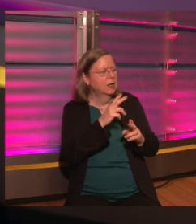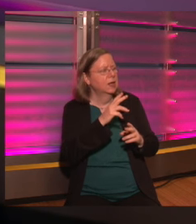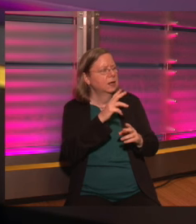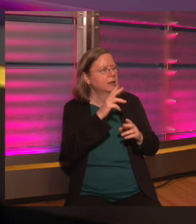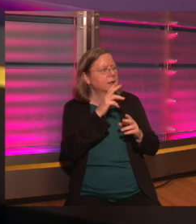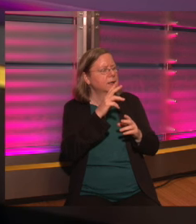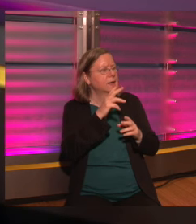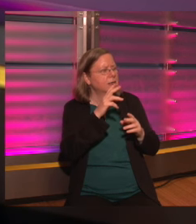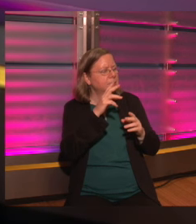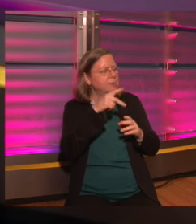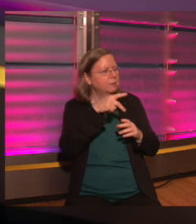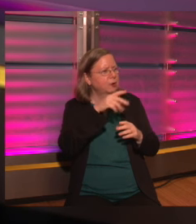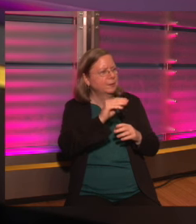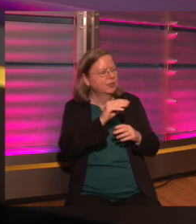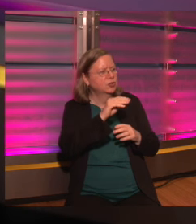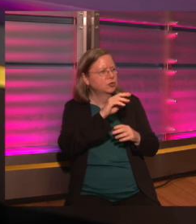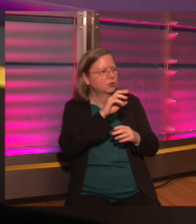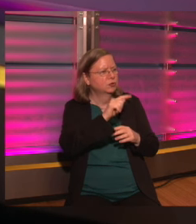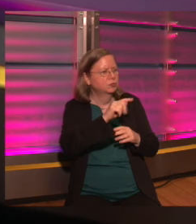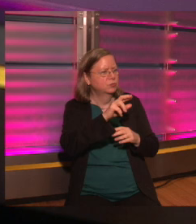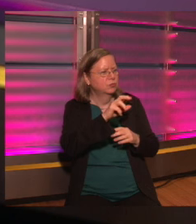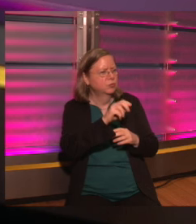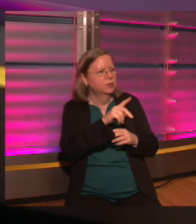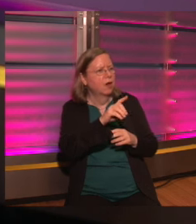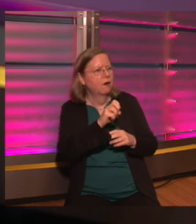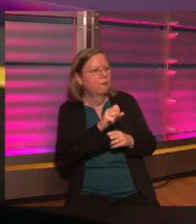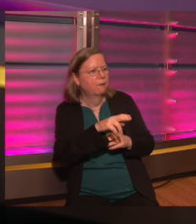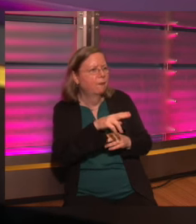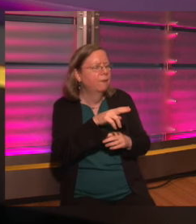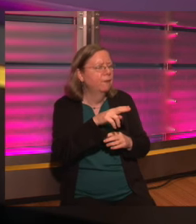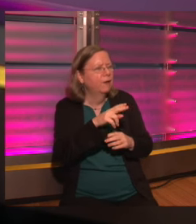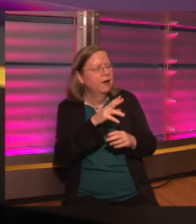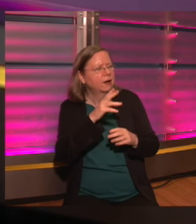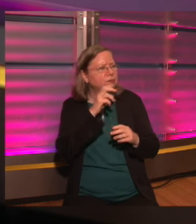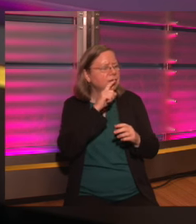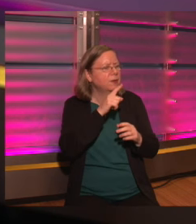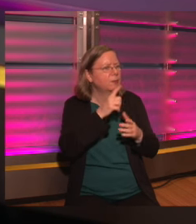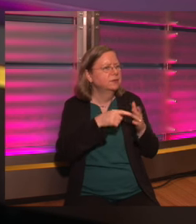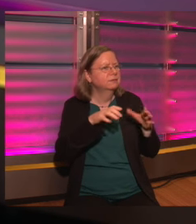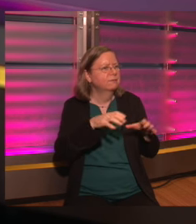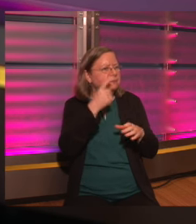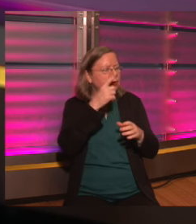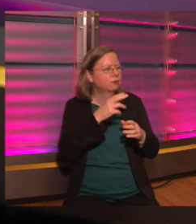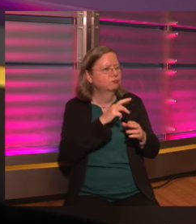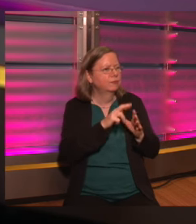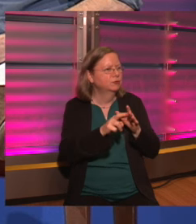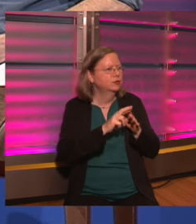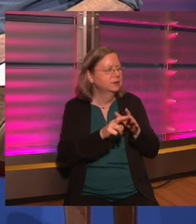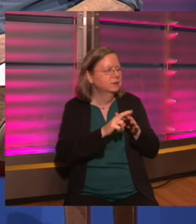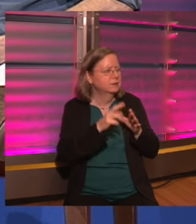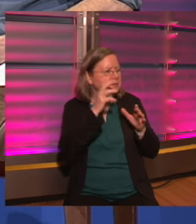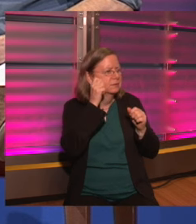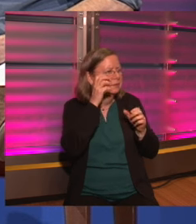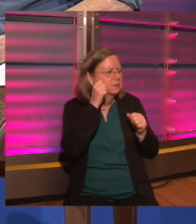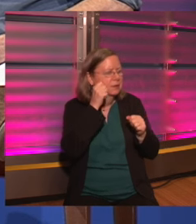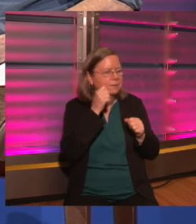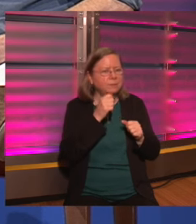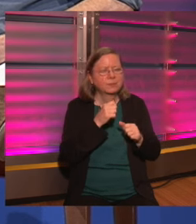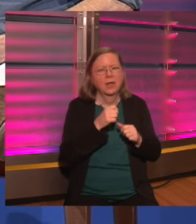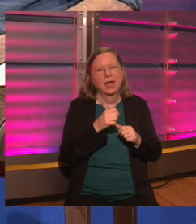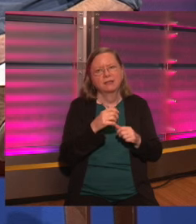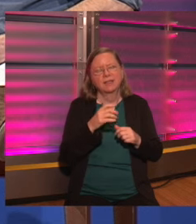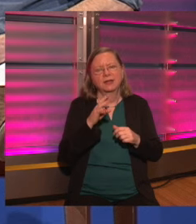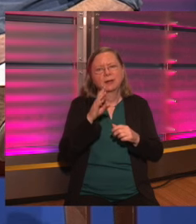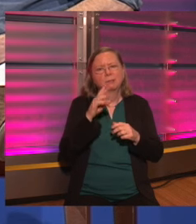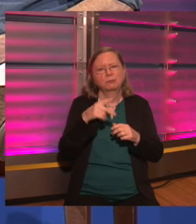have a man crush, totally. Do you? I can see why. I can see why. Our Lara Logan did a profile of him for 60 minutes,